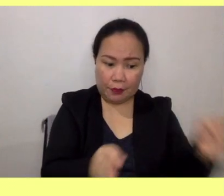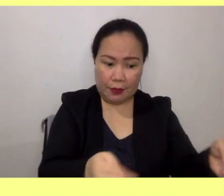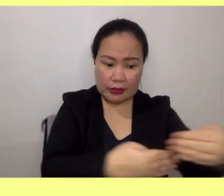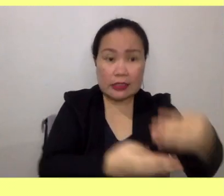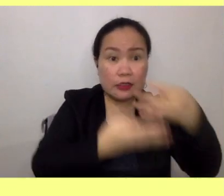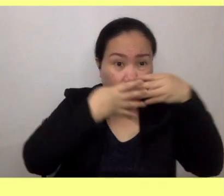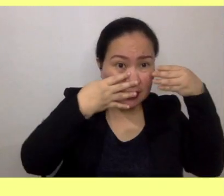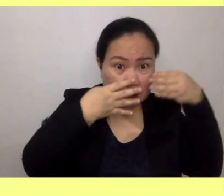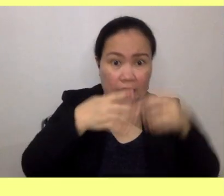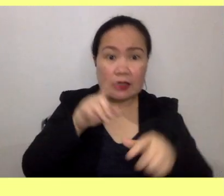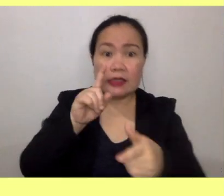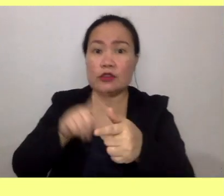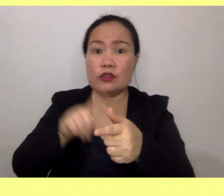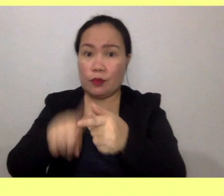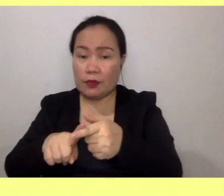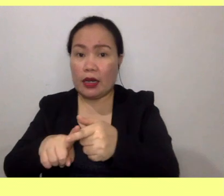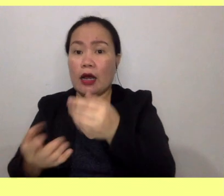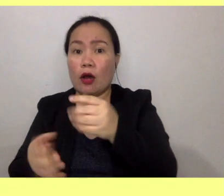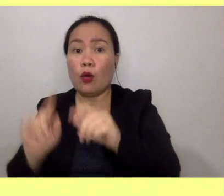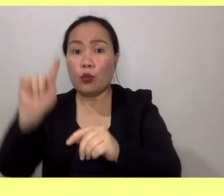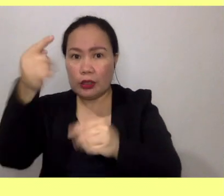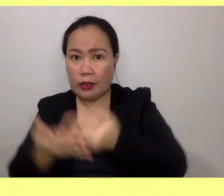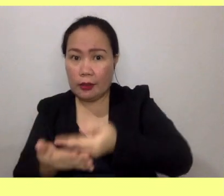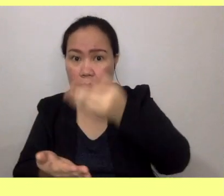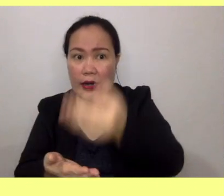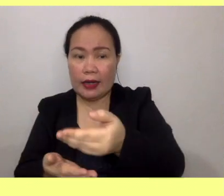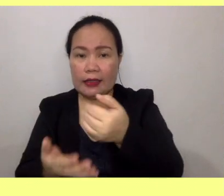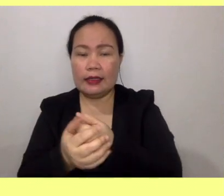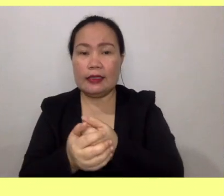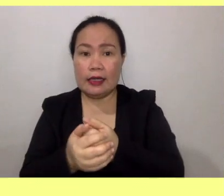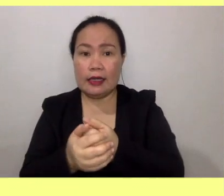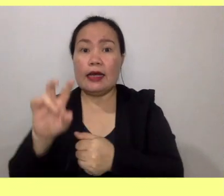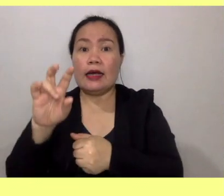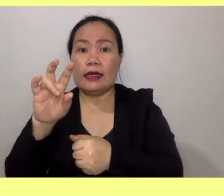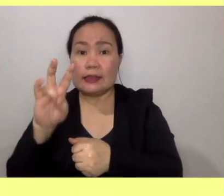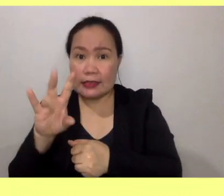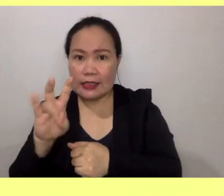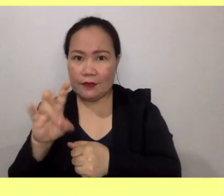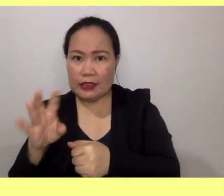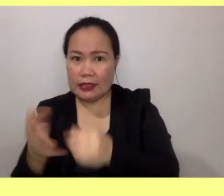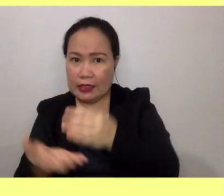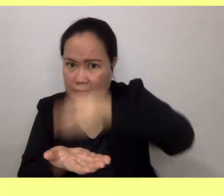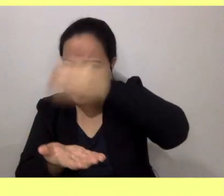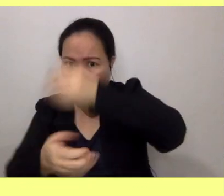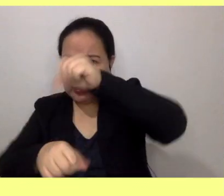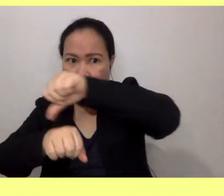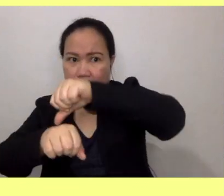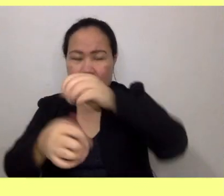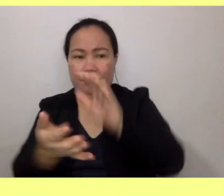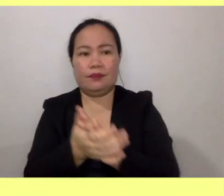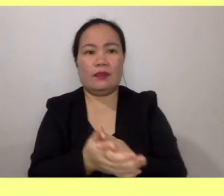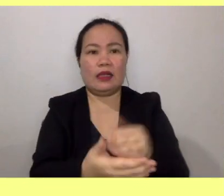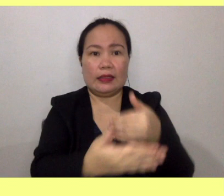nila na face mask ay 4 boxes. Okay, let's have the next